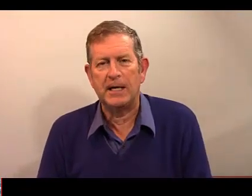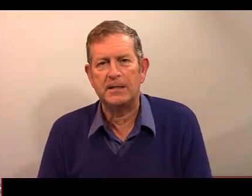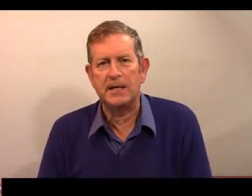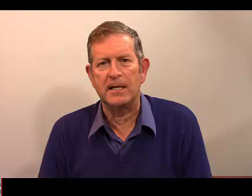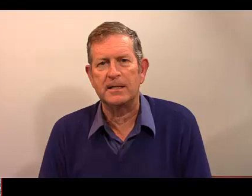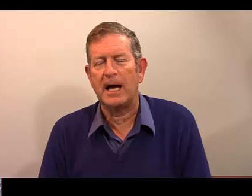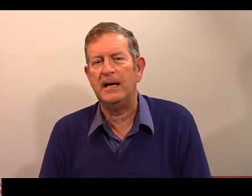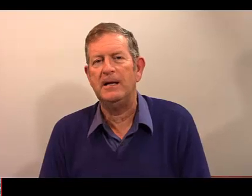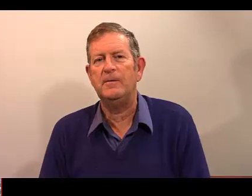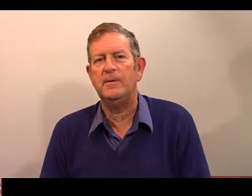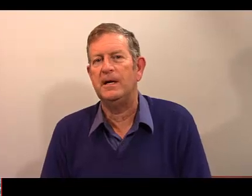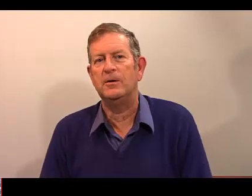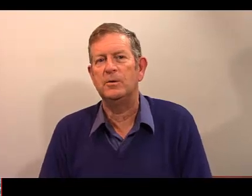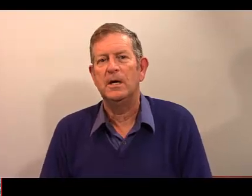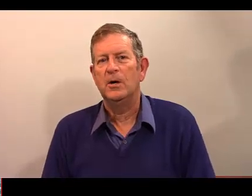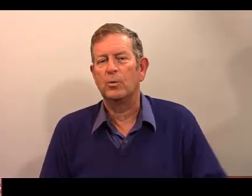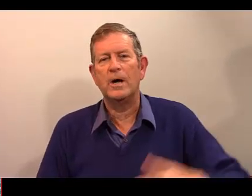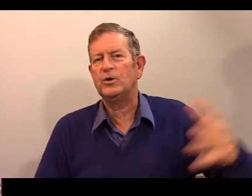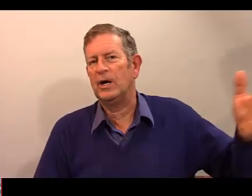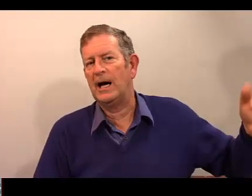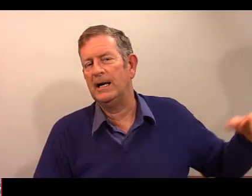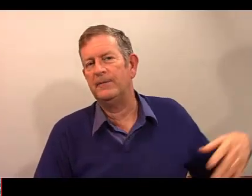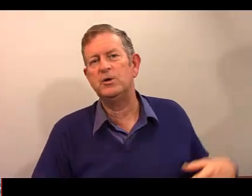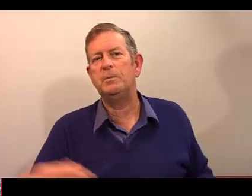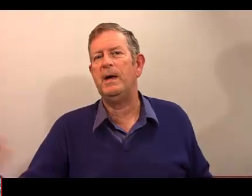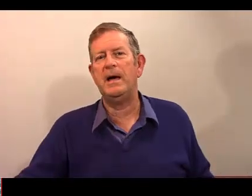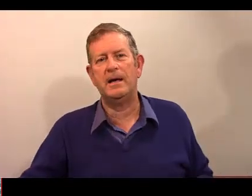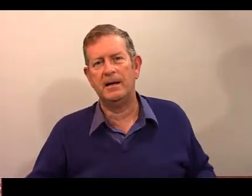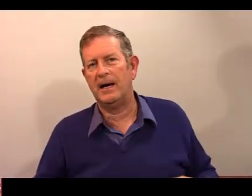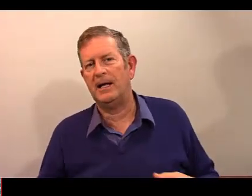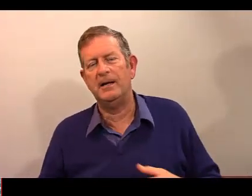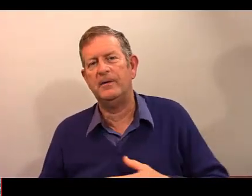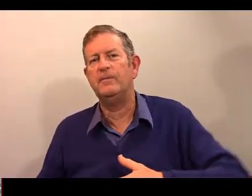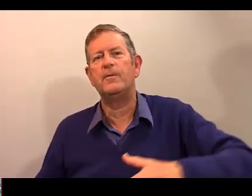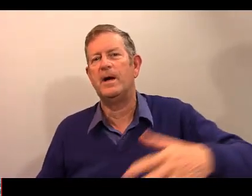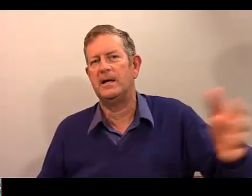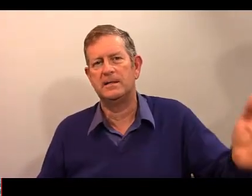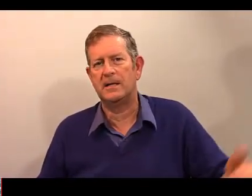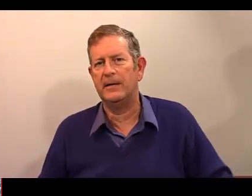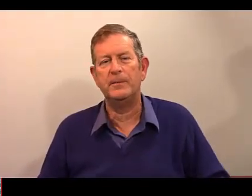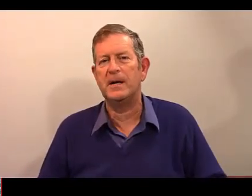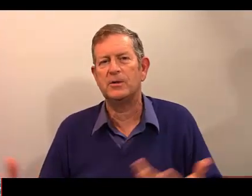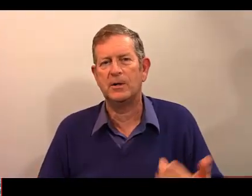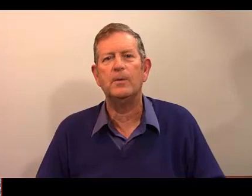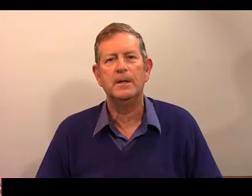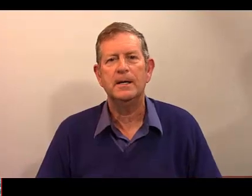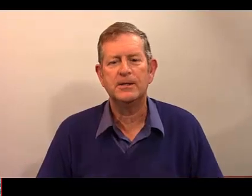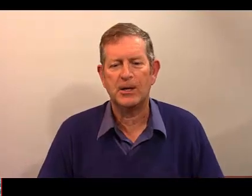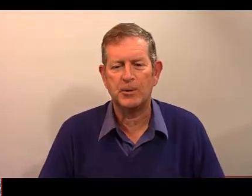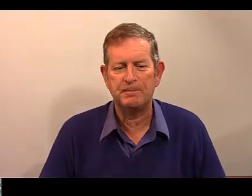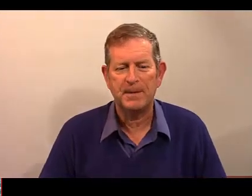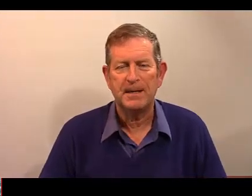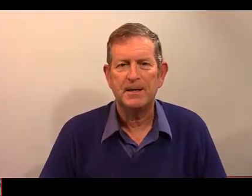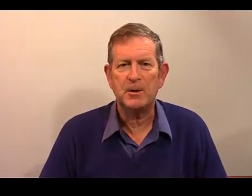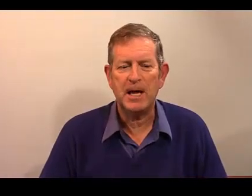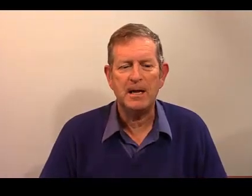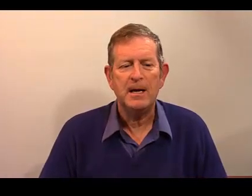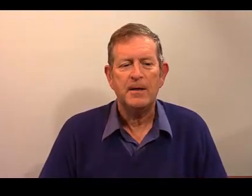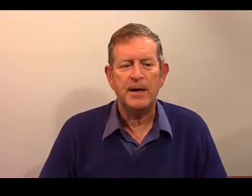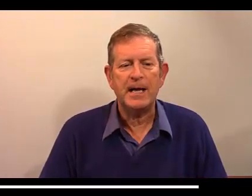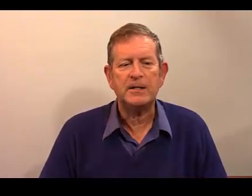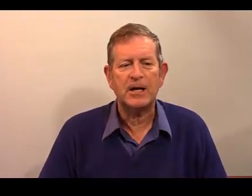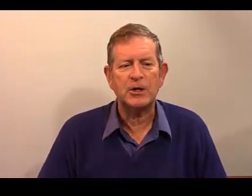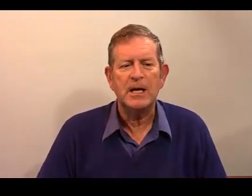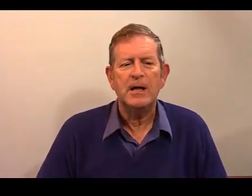live in the United States. I live in Russia. I live in Japan. I live in France. I live in Mexico, etc.